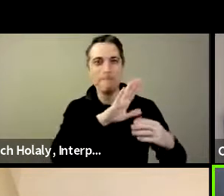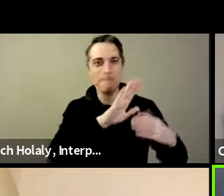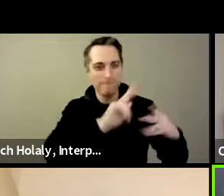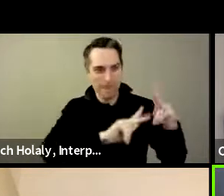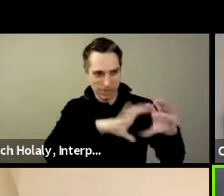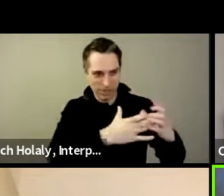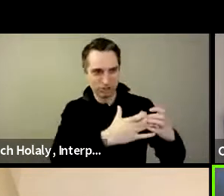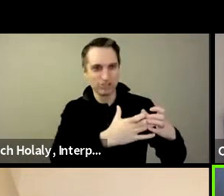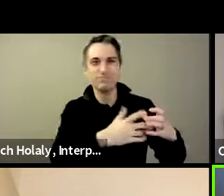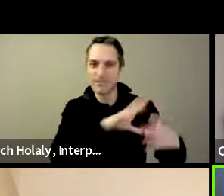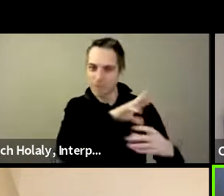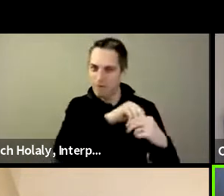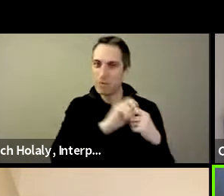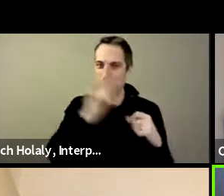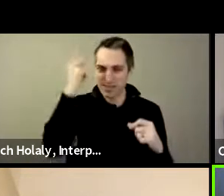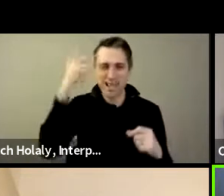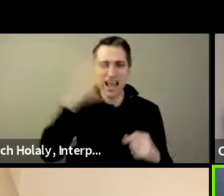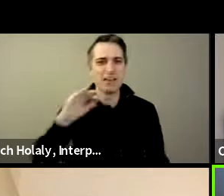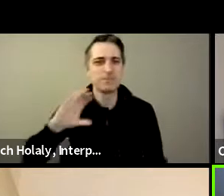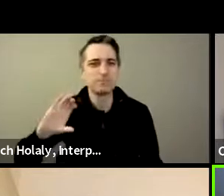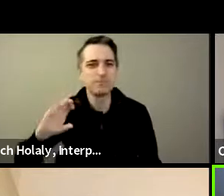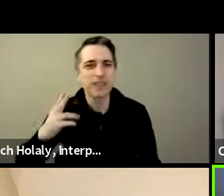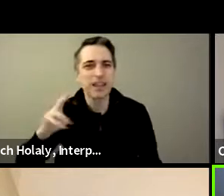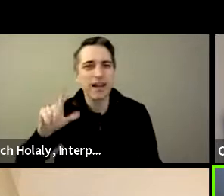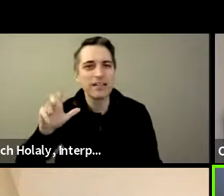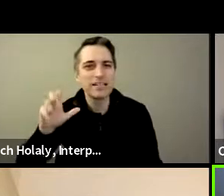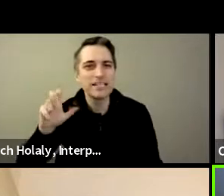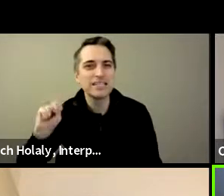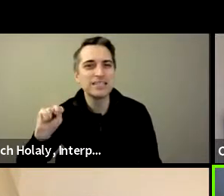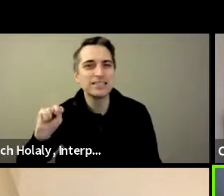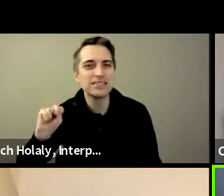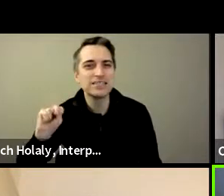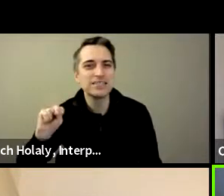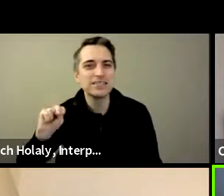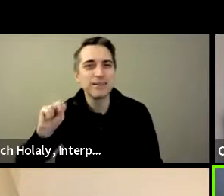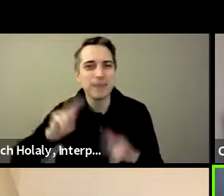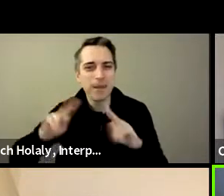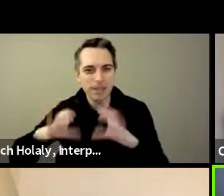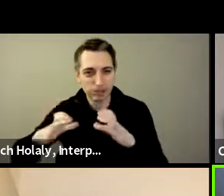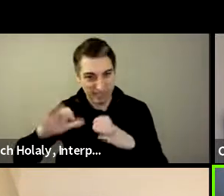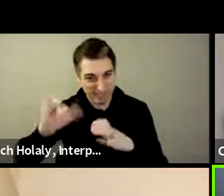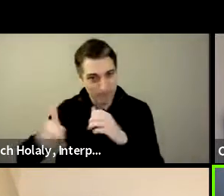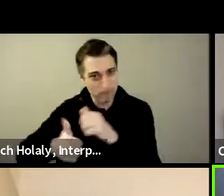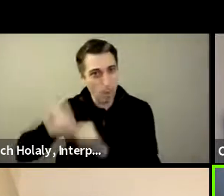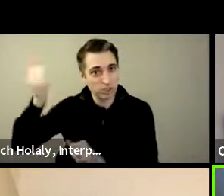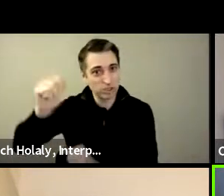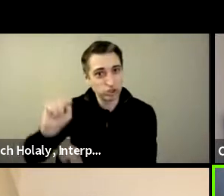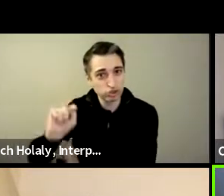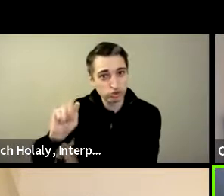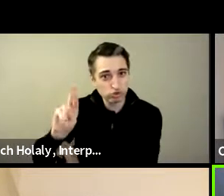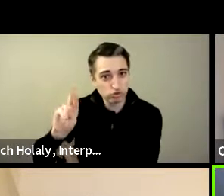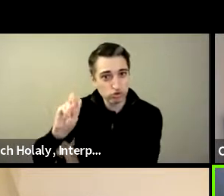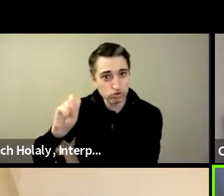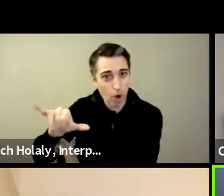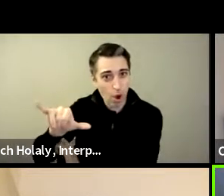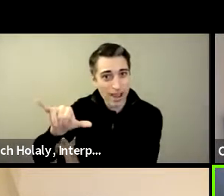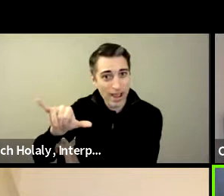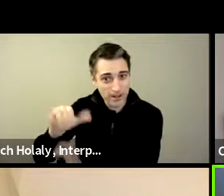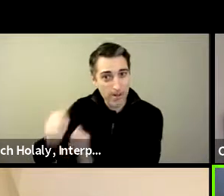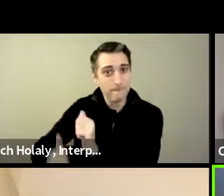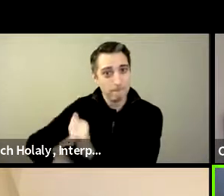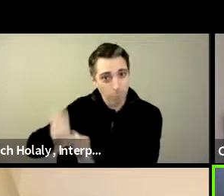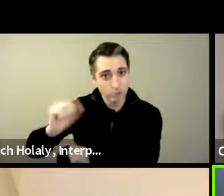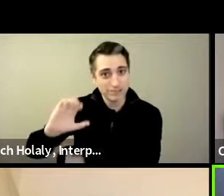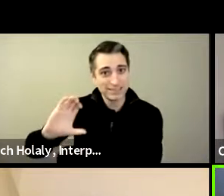then the Chaldean population, I was under the impression that it's in Troy. The concentration of Chaldeans are in the